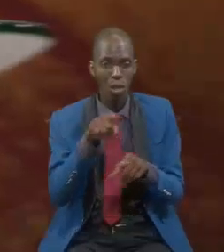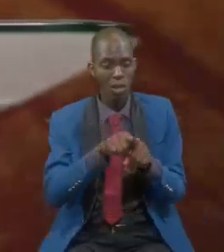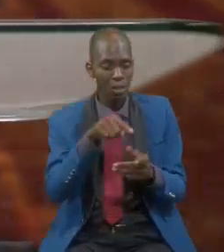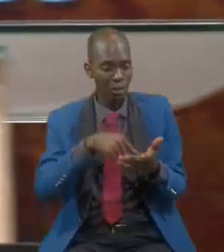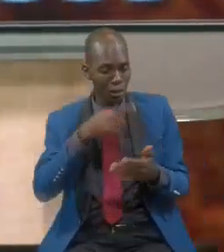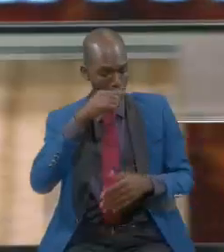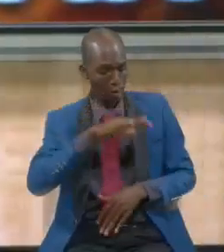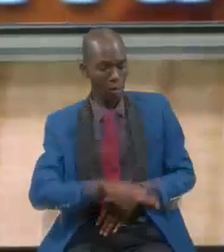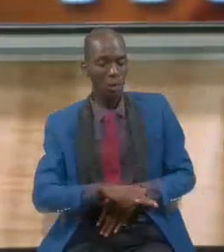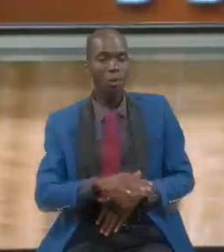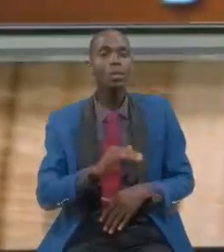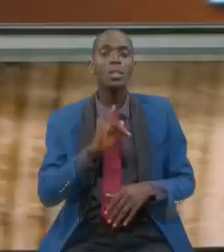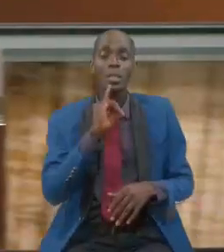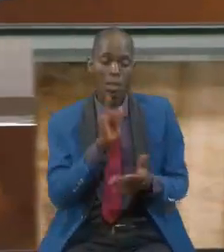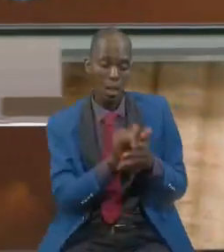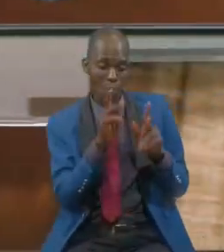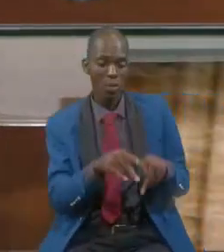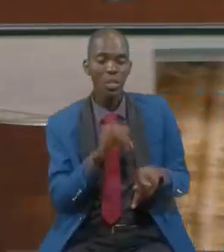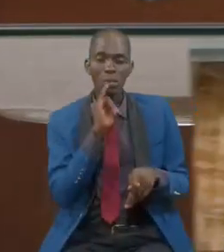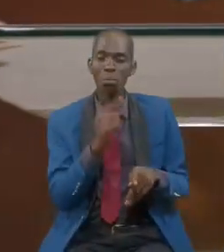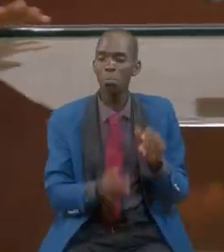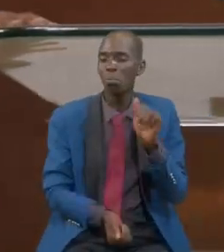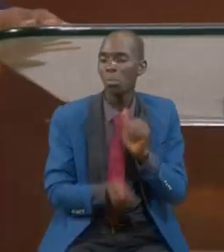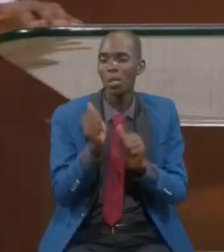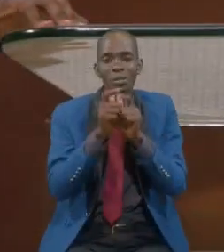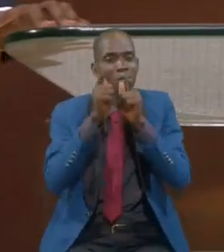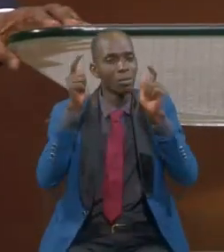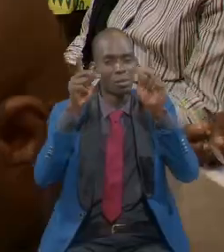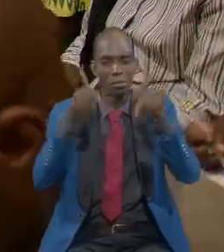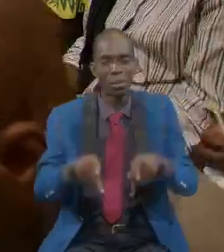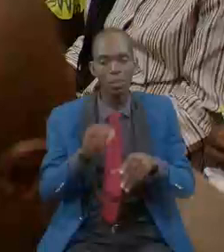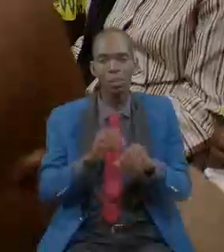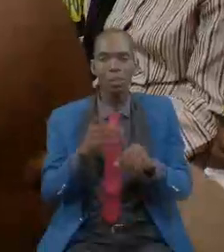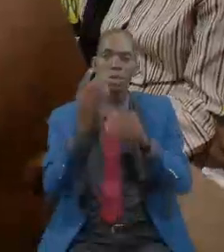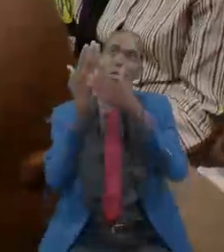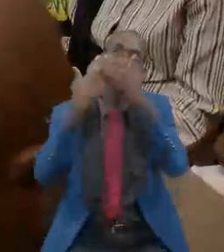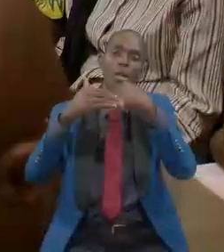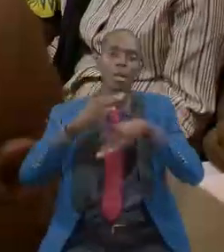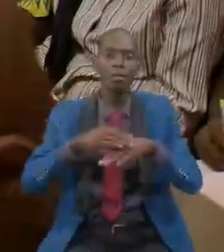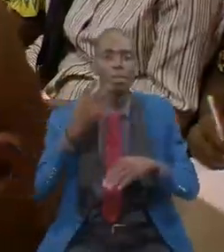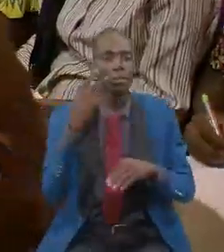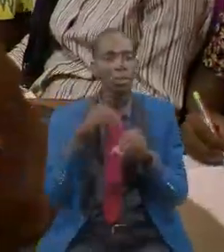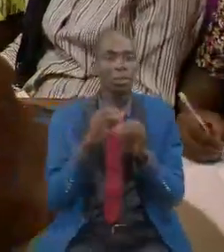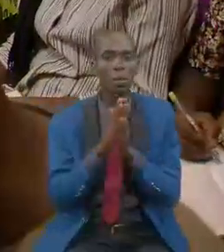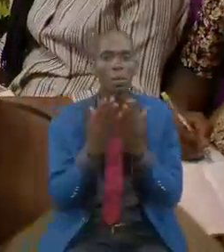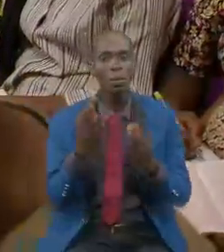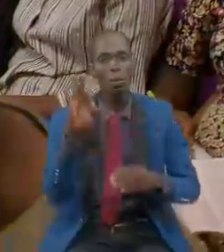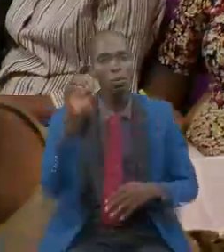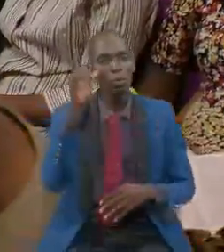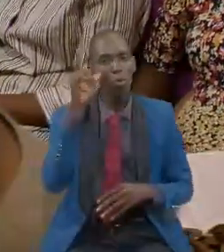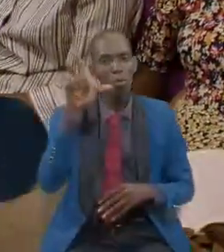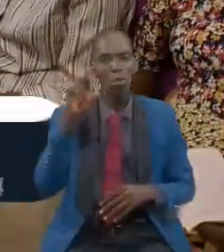the Kingdom of Heaven Luke Chapter 13 looking at verse three Luke